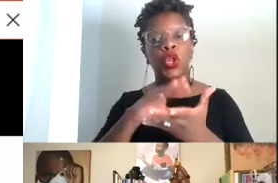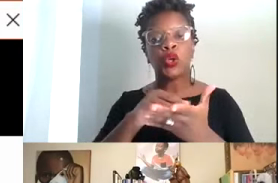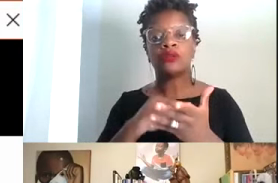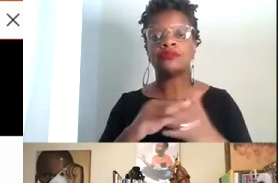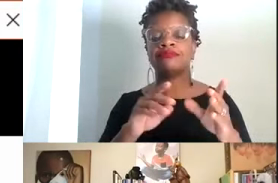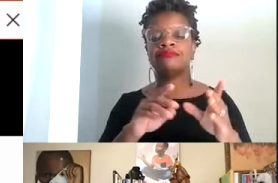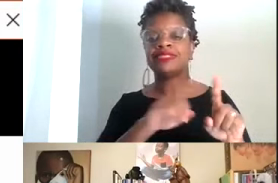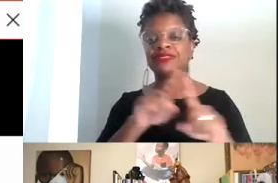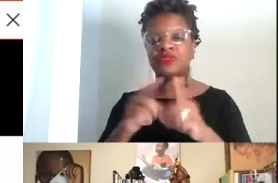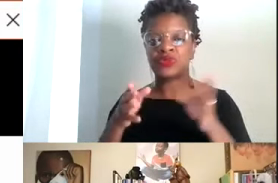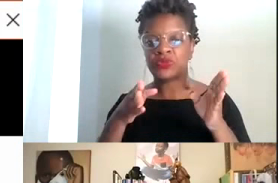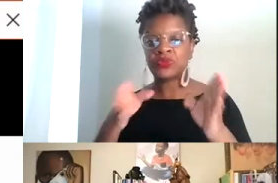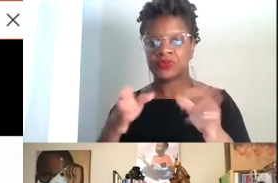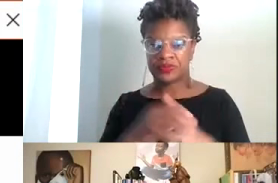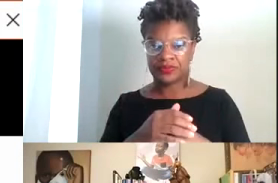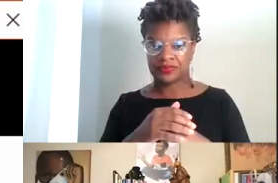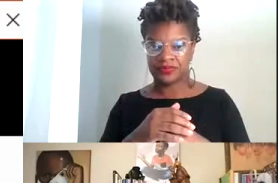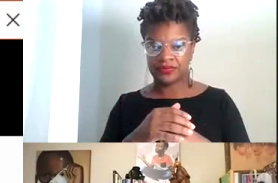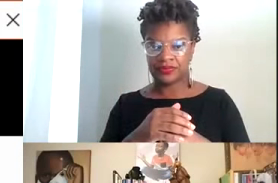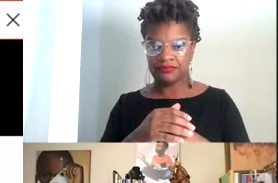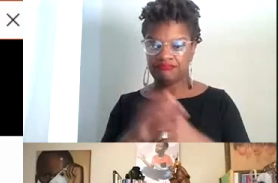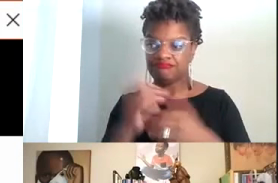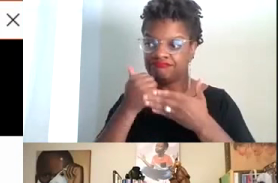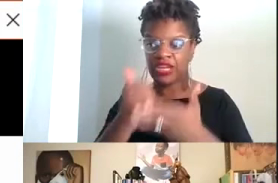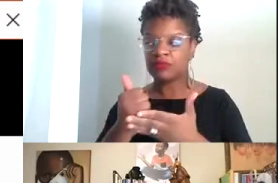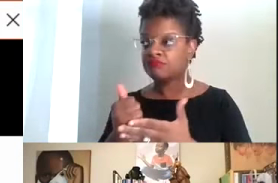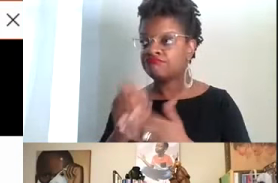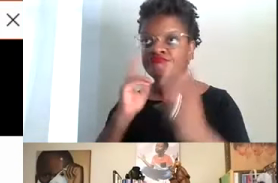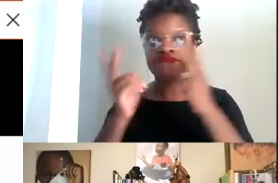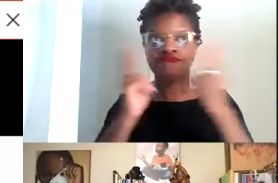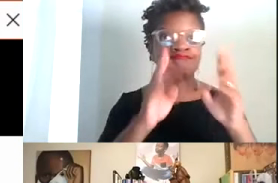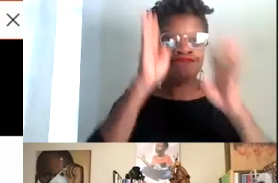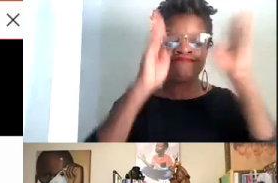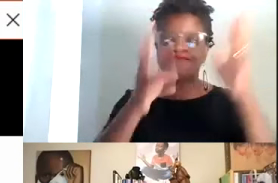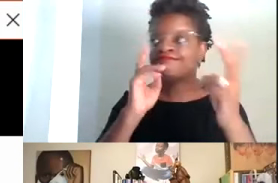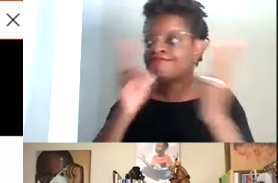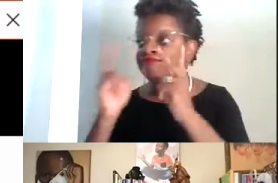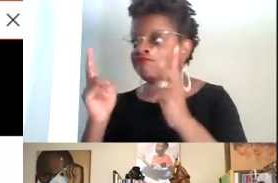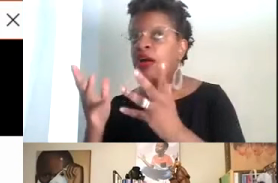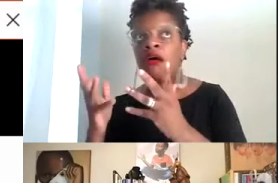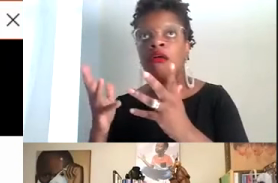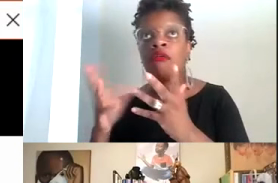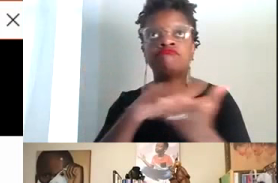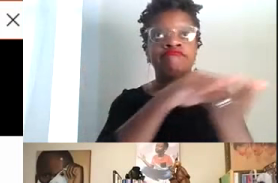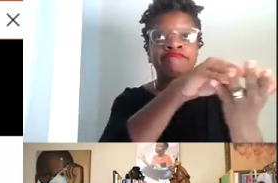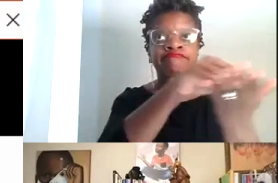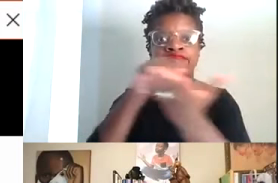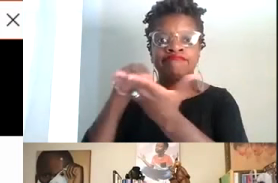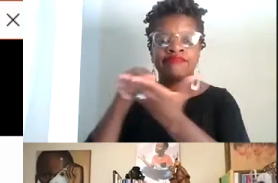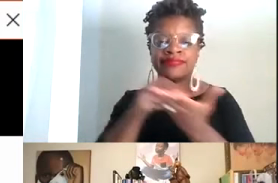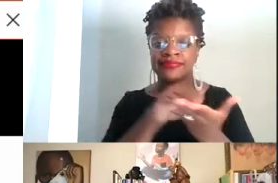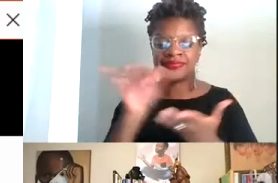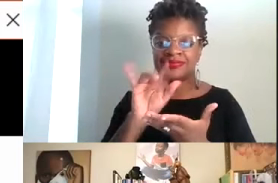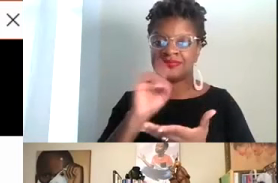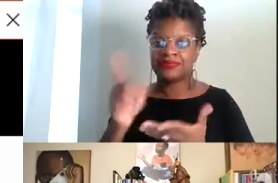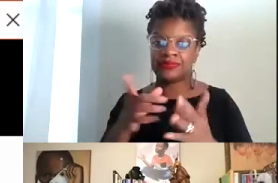ways that allow them to foster their creativity and receive all of those benefits that both